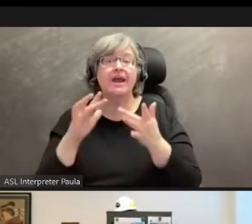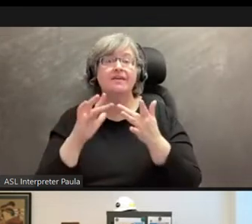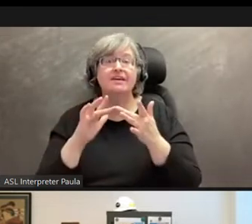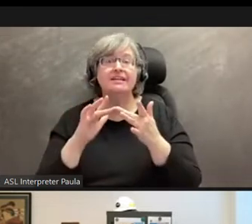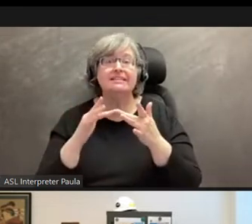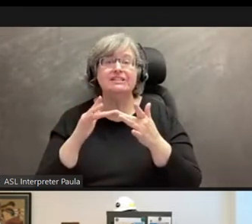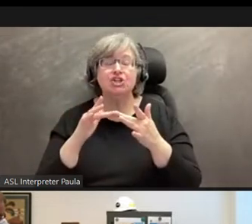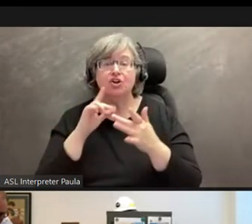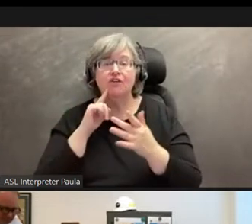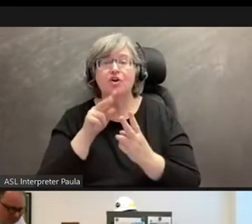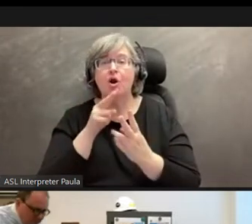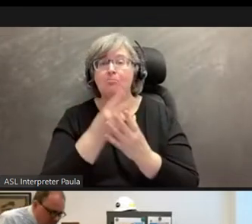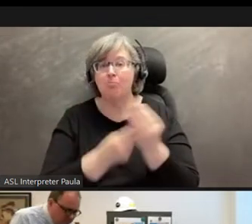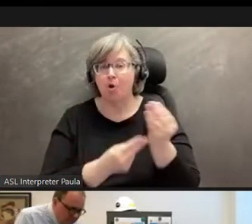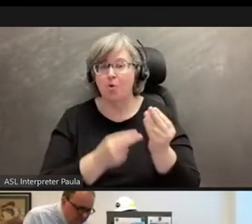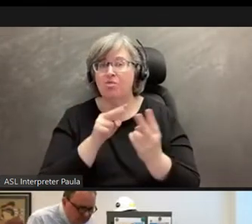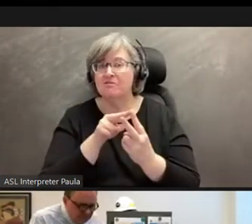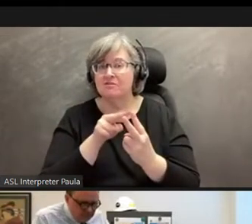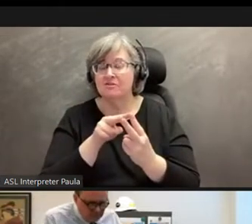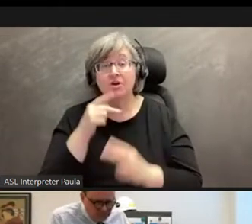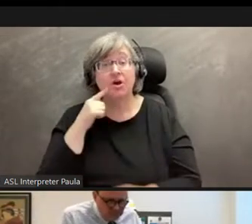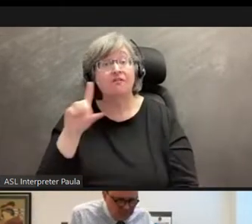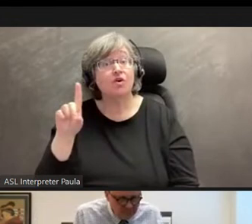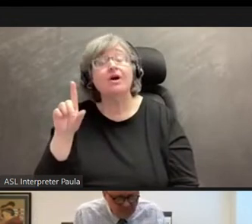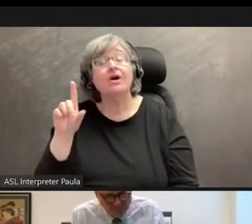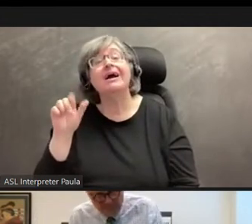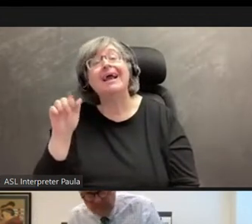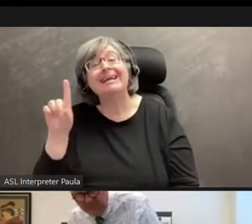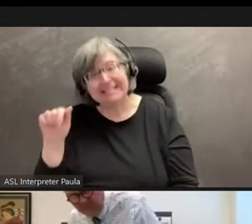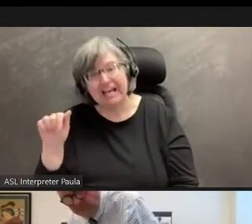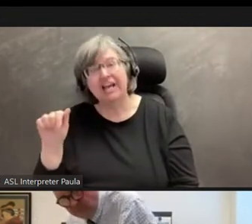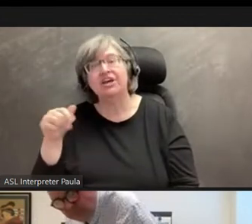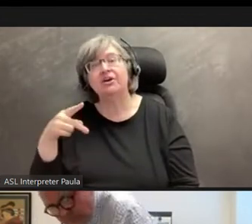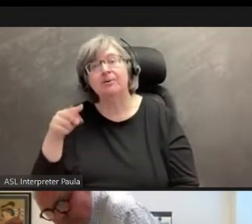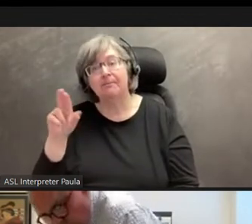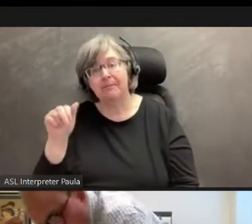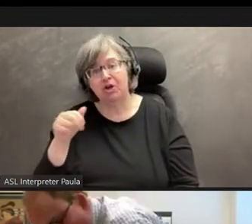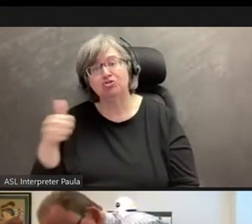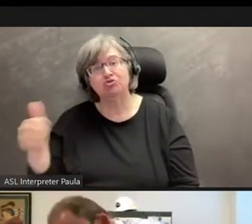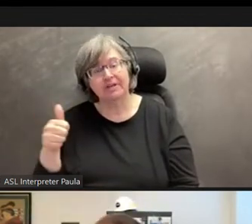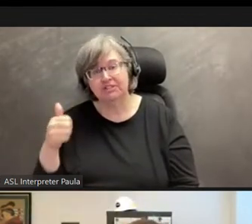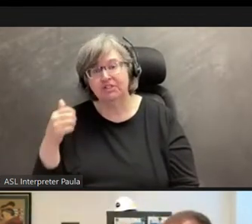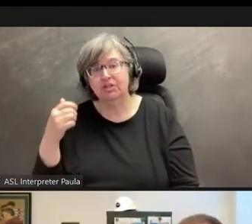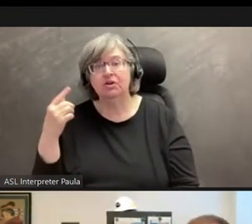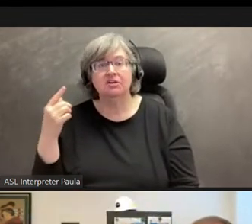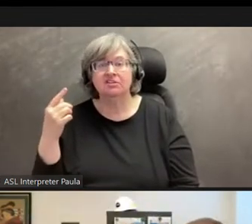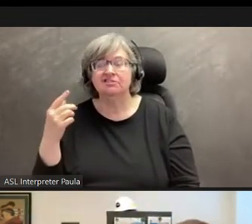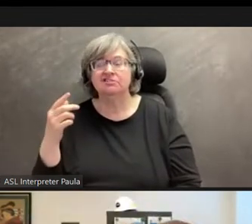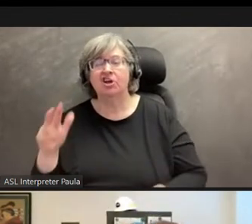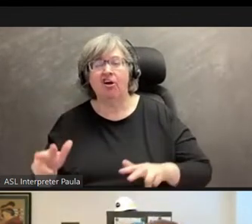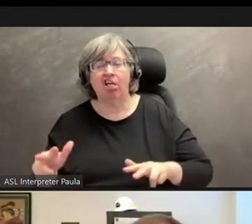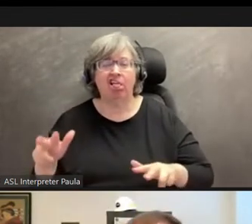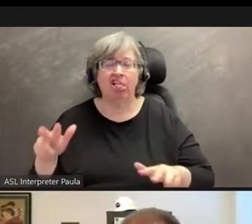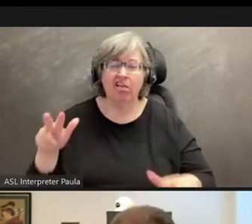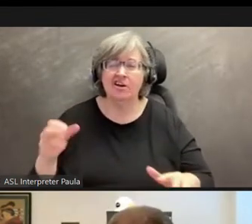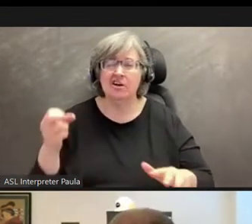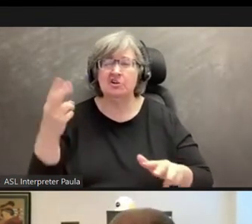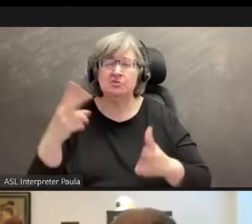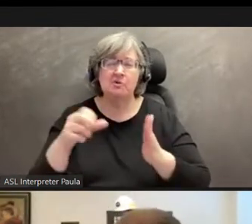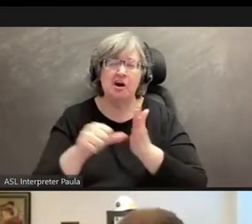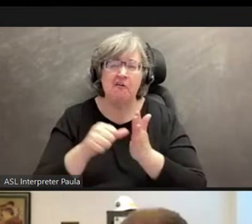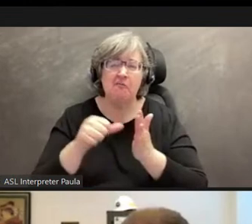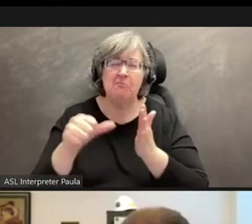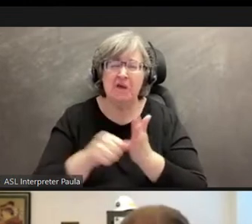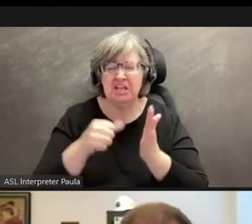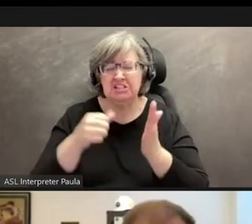those two programs. For ADA paratransit, it's always been this cumbersome 12-page